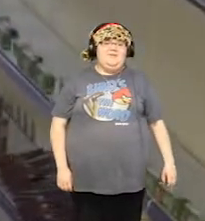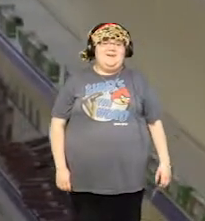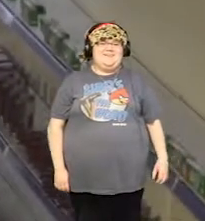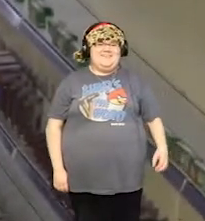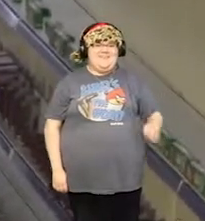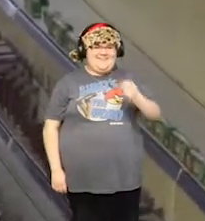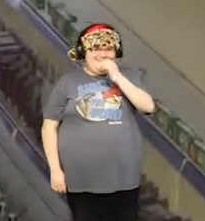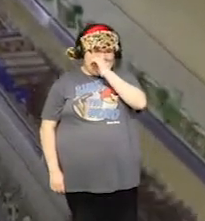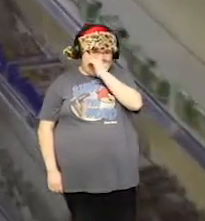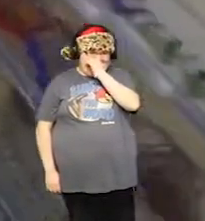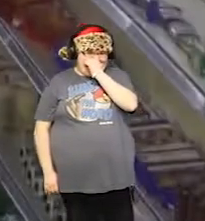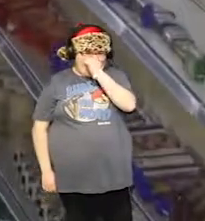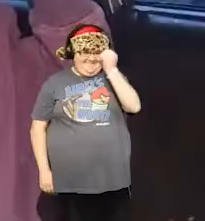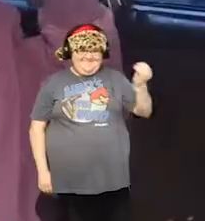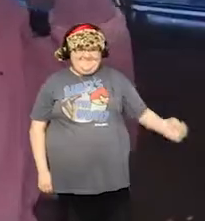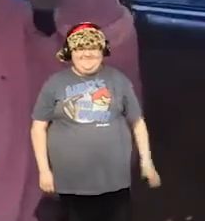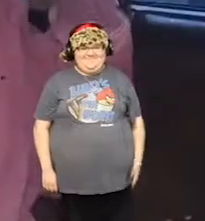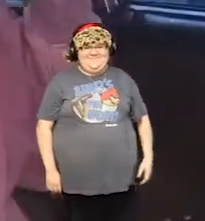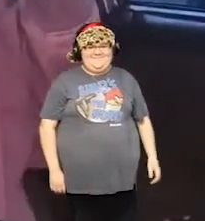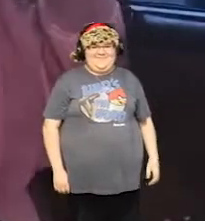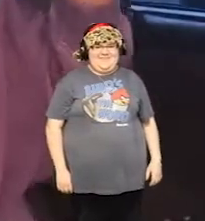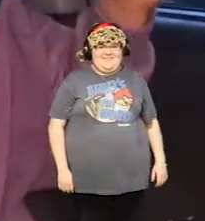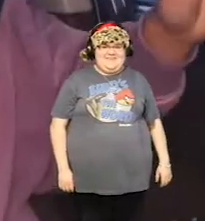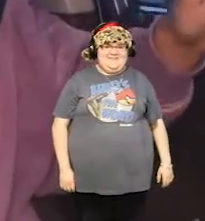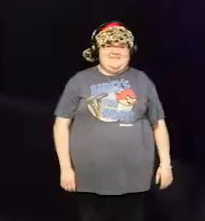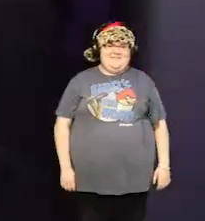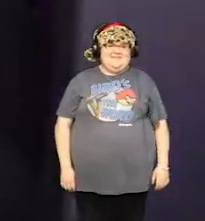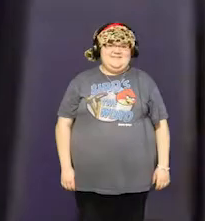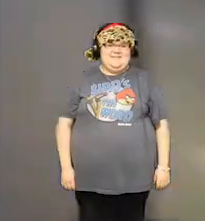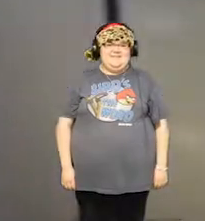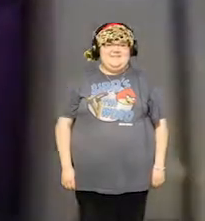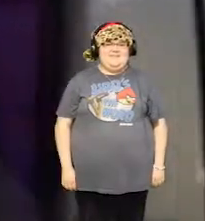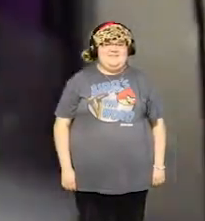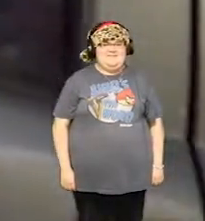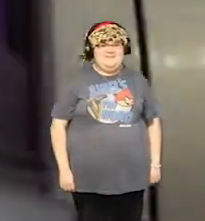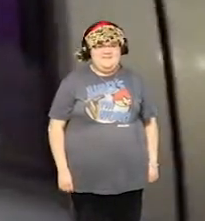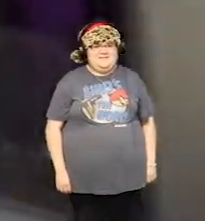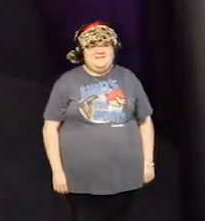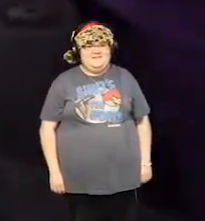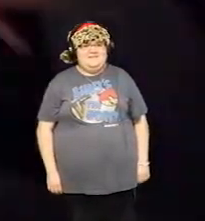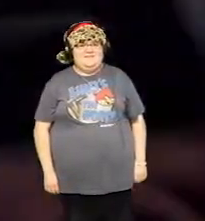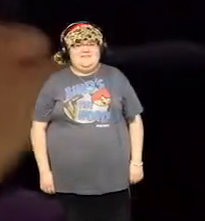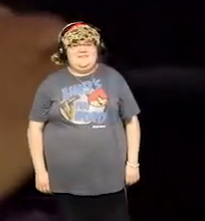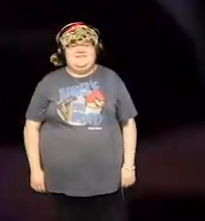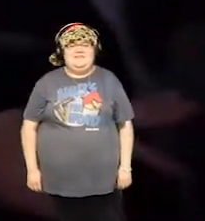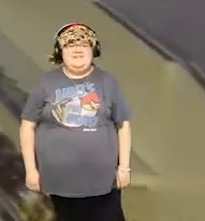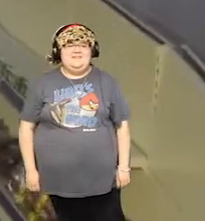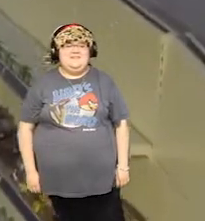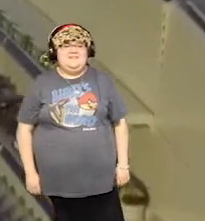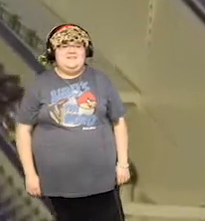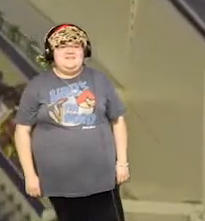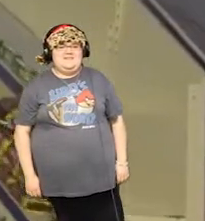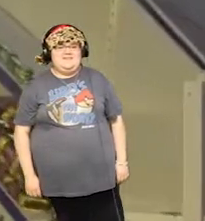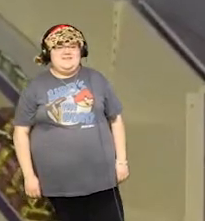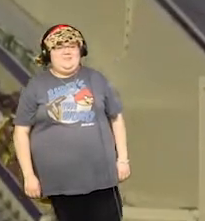I open! Oh, my God. Yo. Oh, yeah. Yo. Oh, yeah. There's eggs everywhere. This is David.